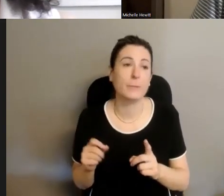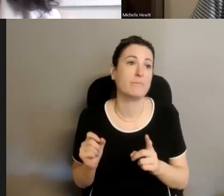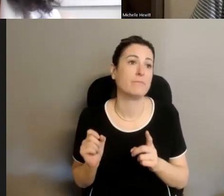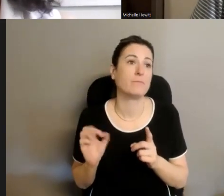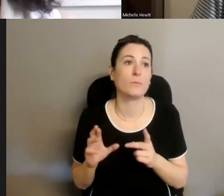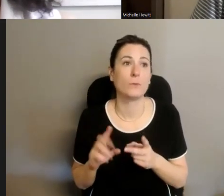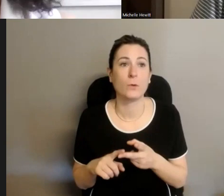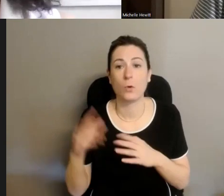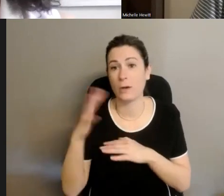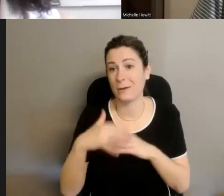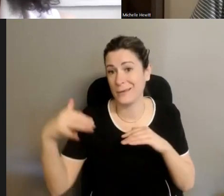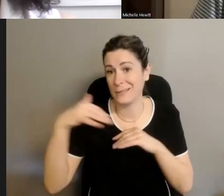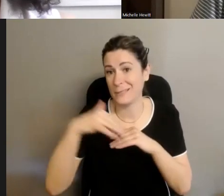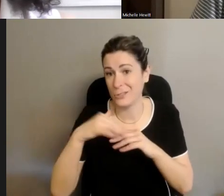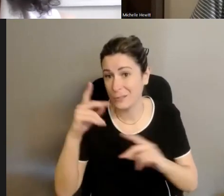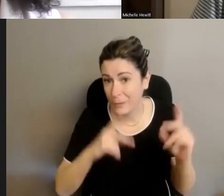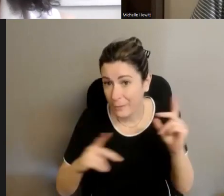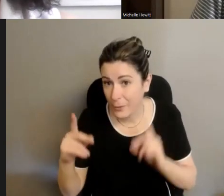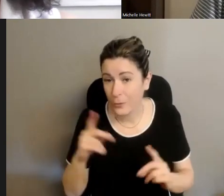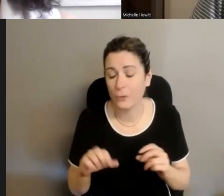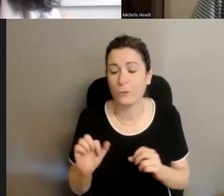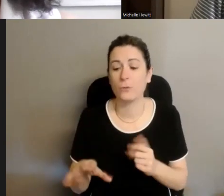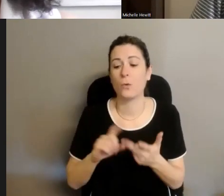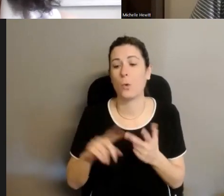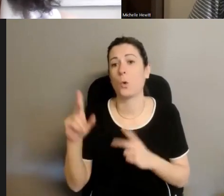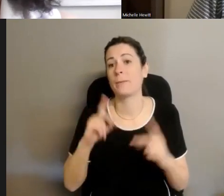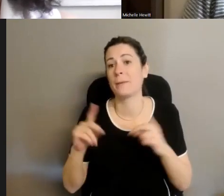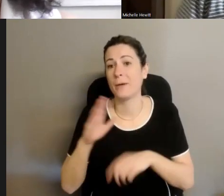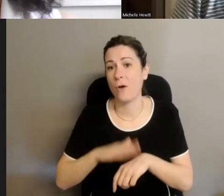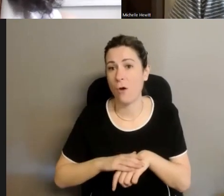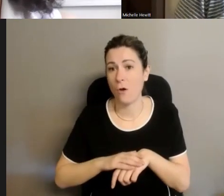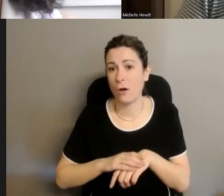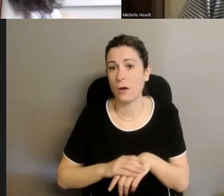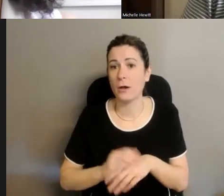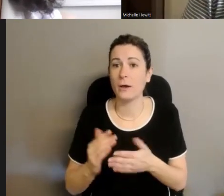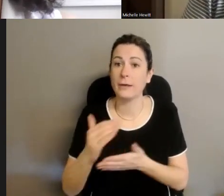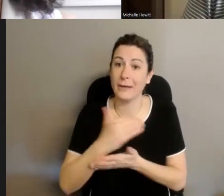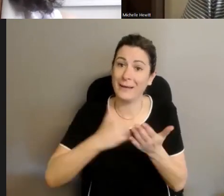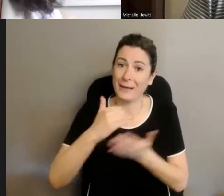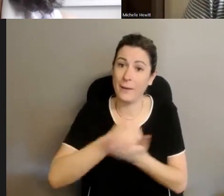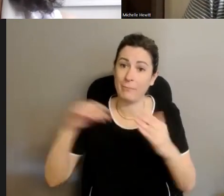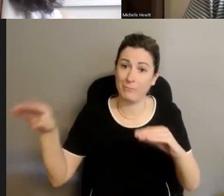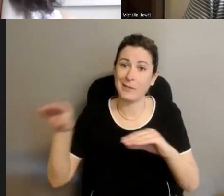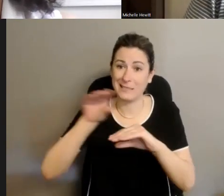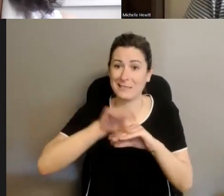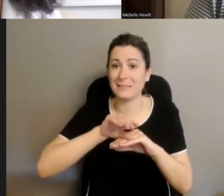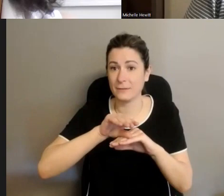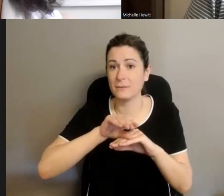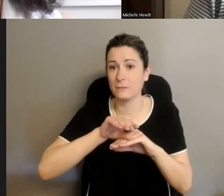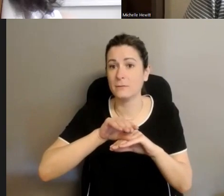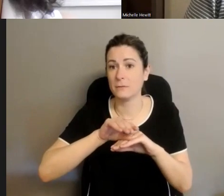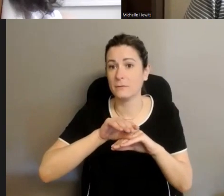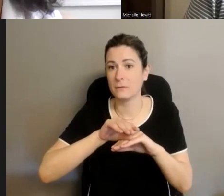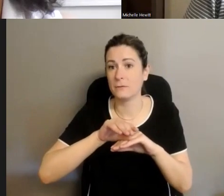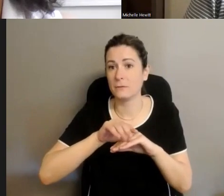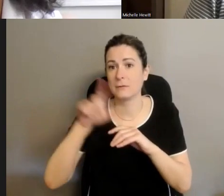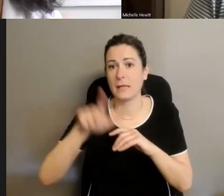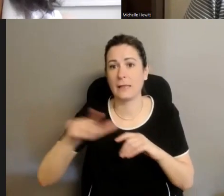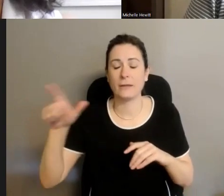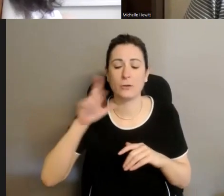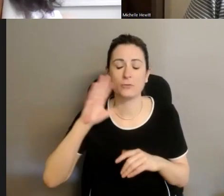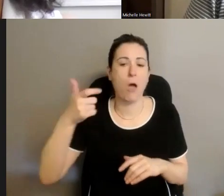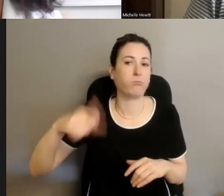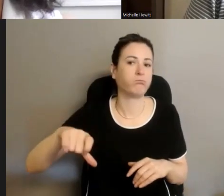Indigenous people or people on income assistance. So, you know, that's another area where this